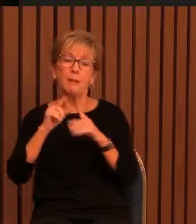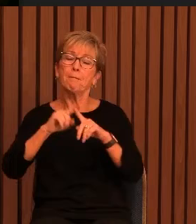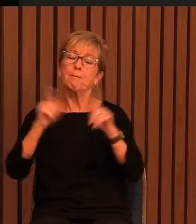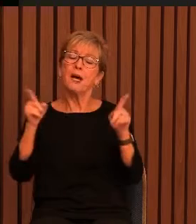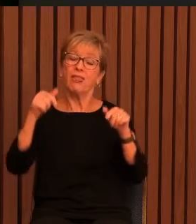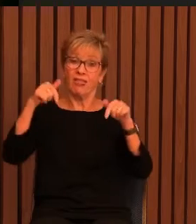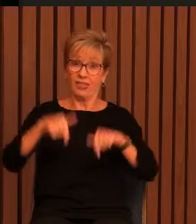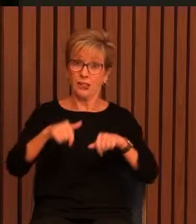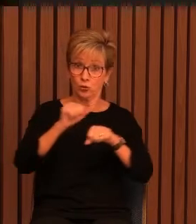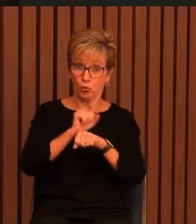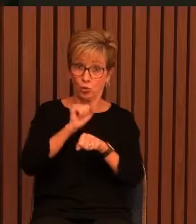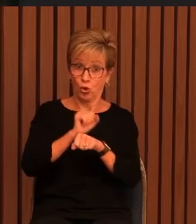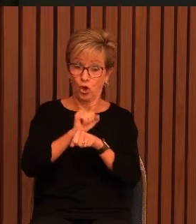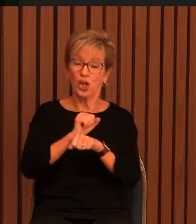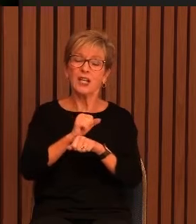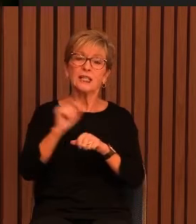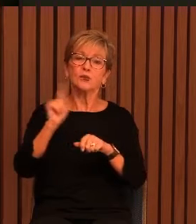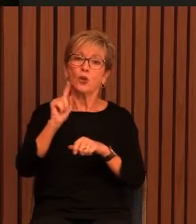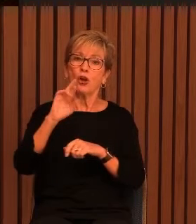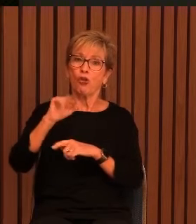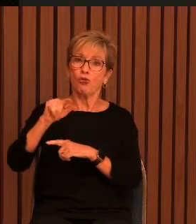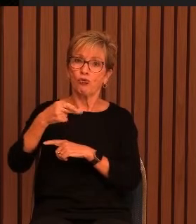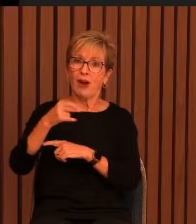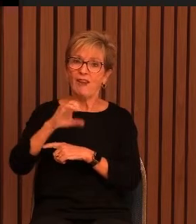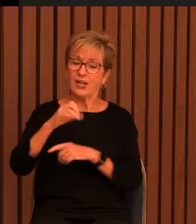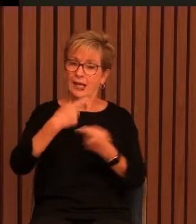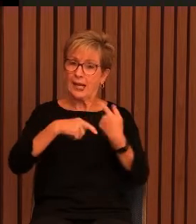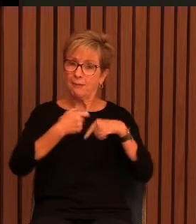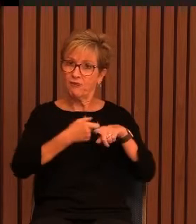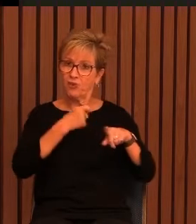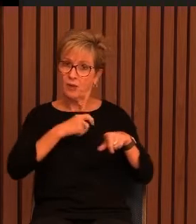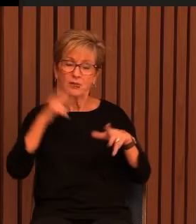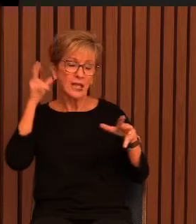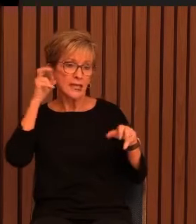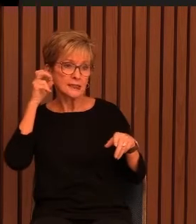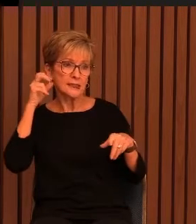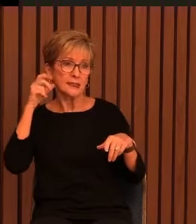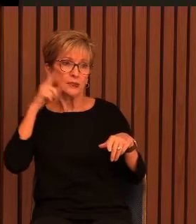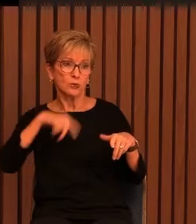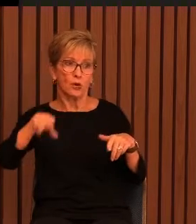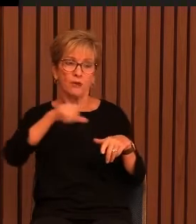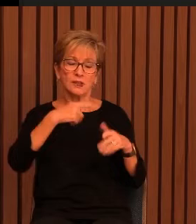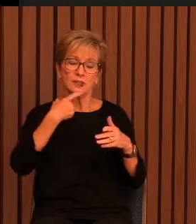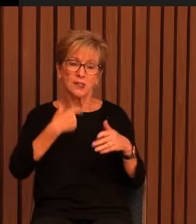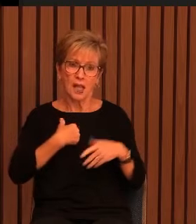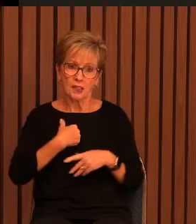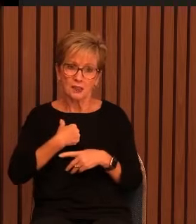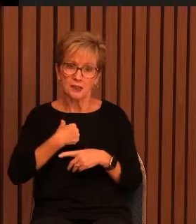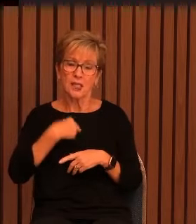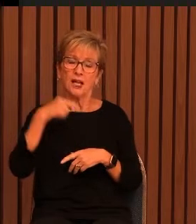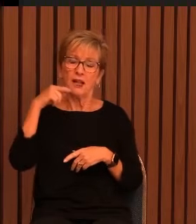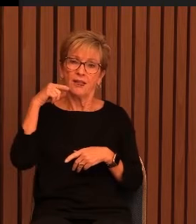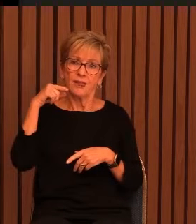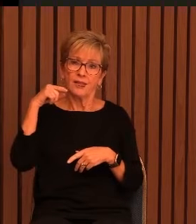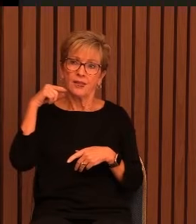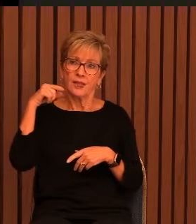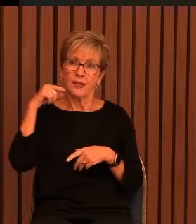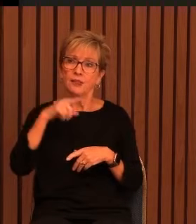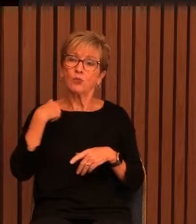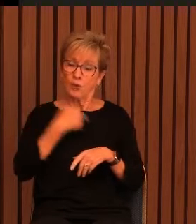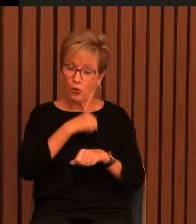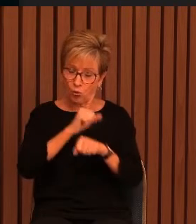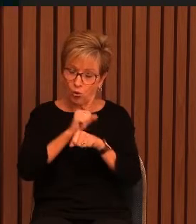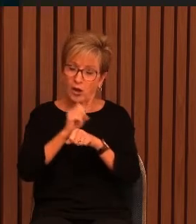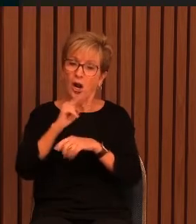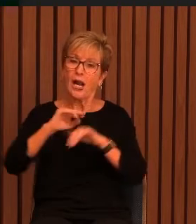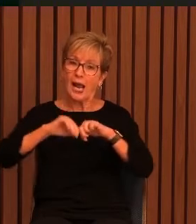this work, that's kind of where the graphic sort of came from, is listening to the L3s tell us, this are the things we're working on. We're working